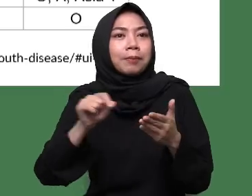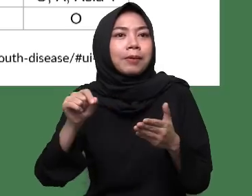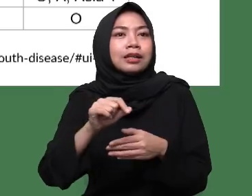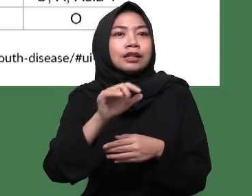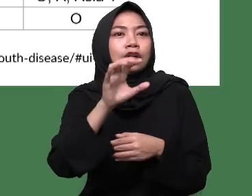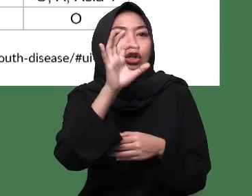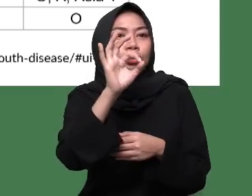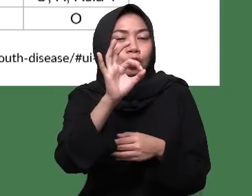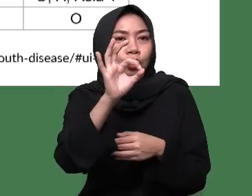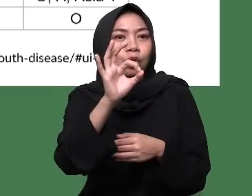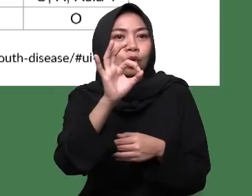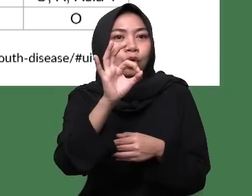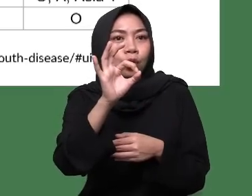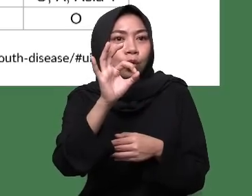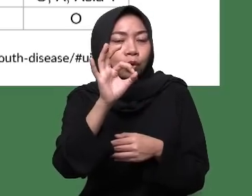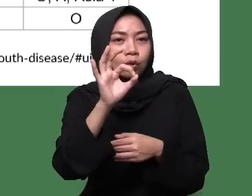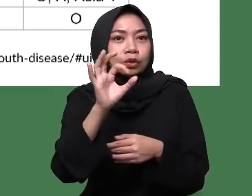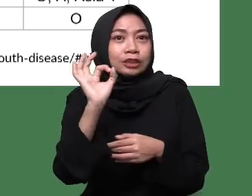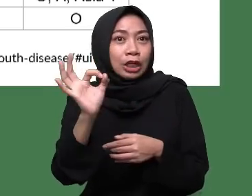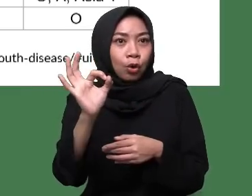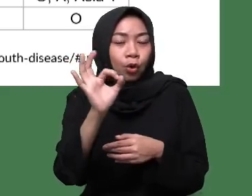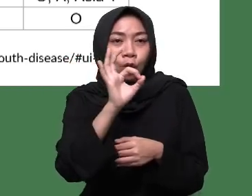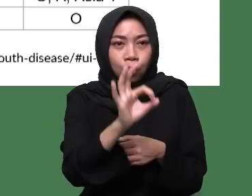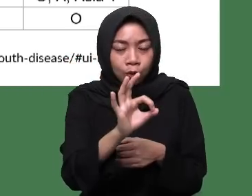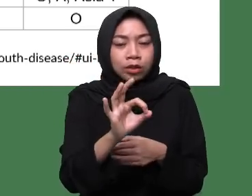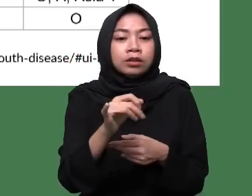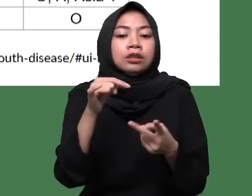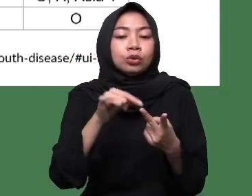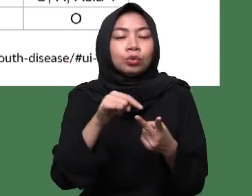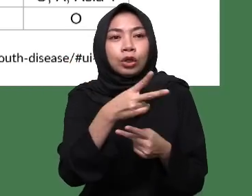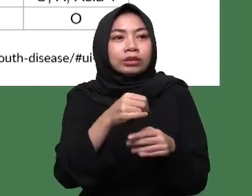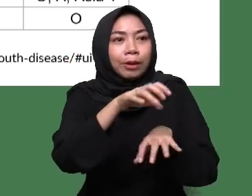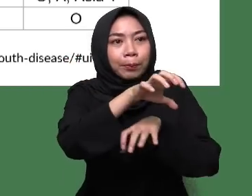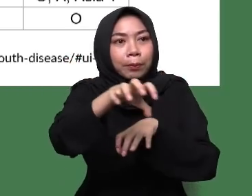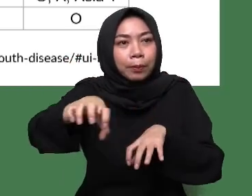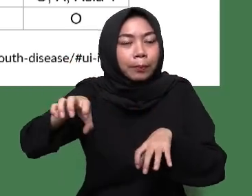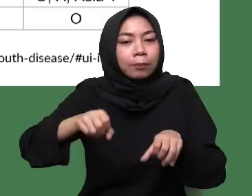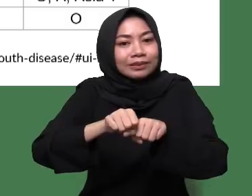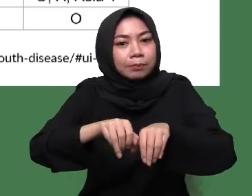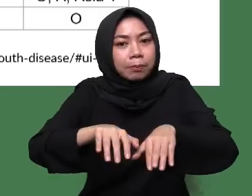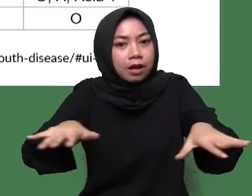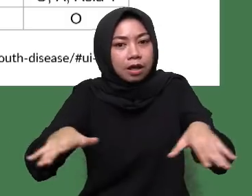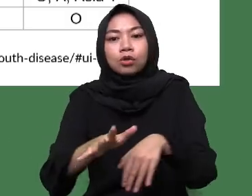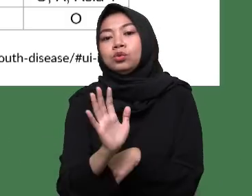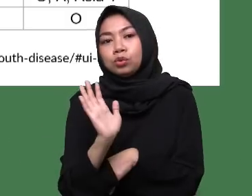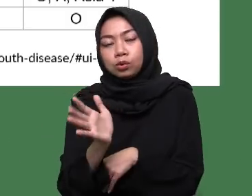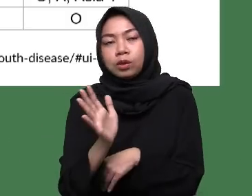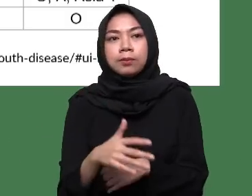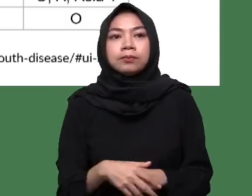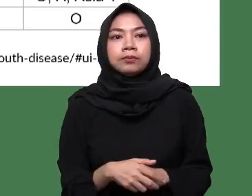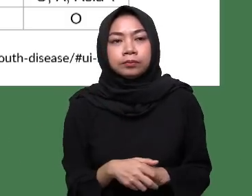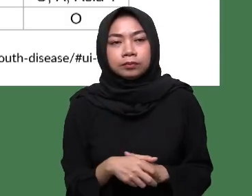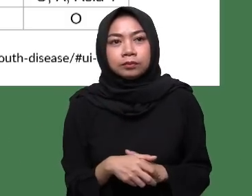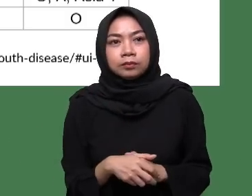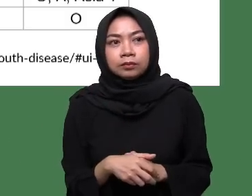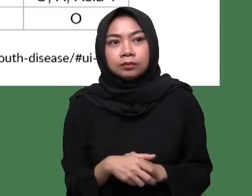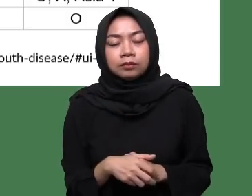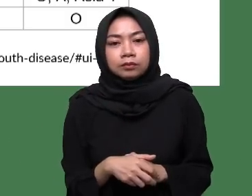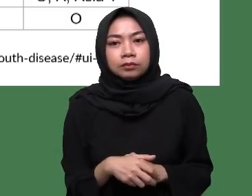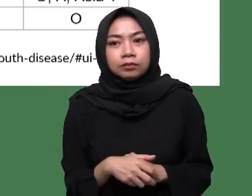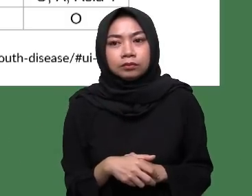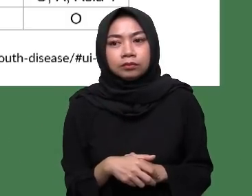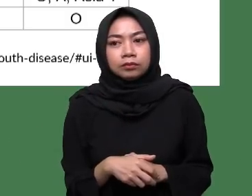are several FMD sequence data found in several regions in Indonesia. And it is essential because it has implications